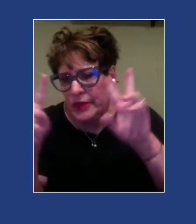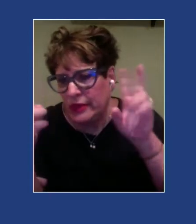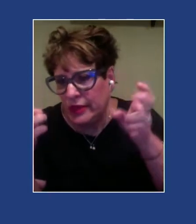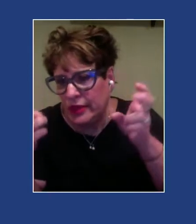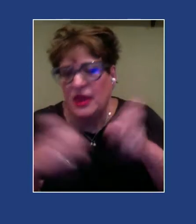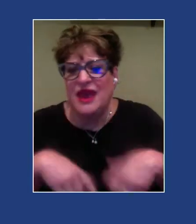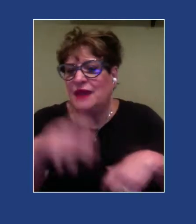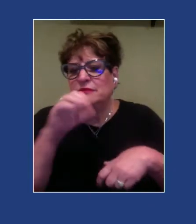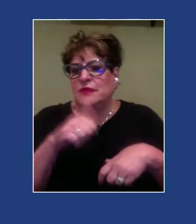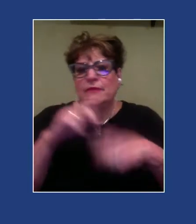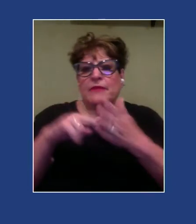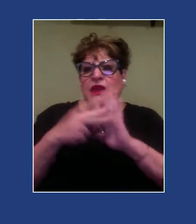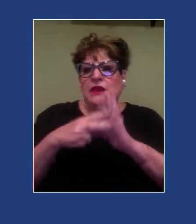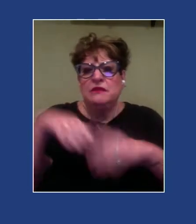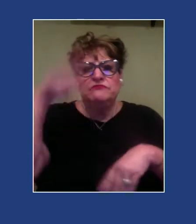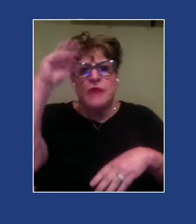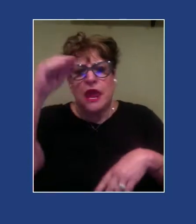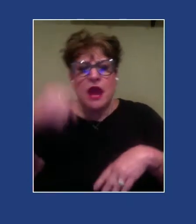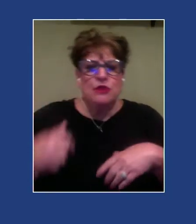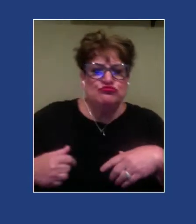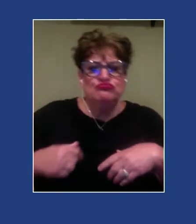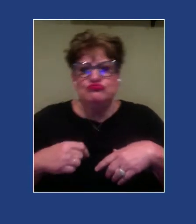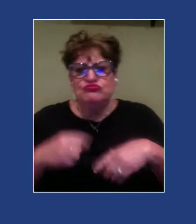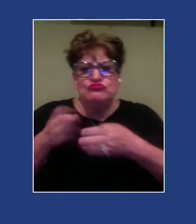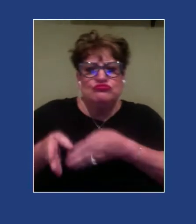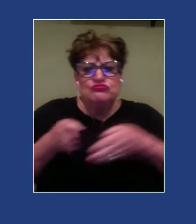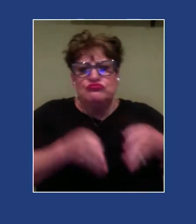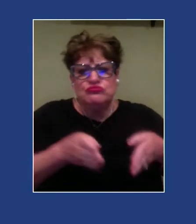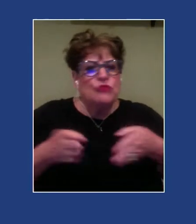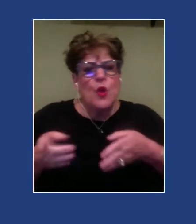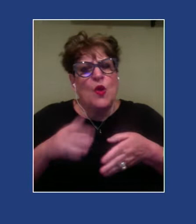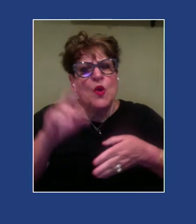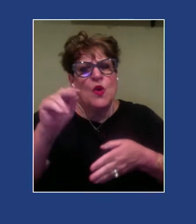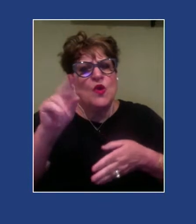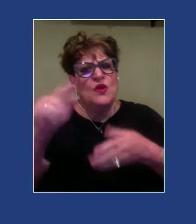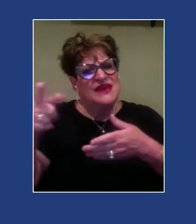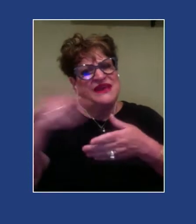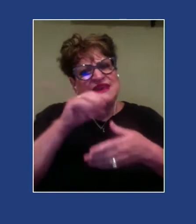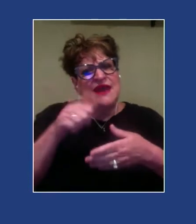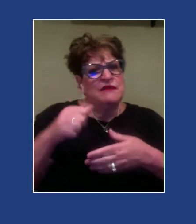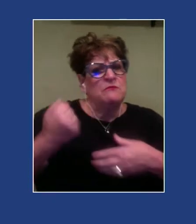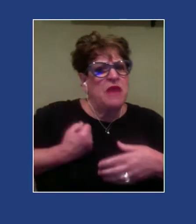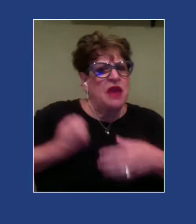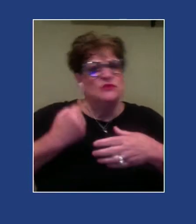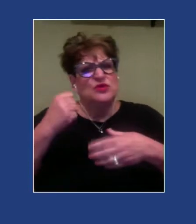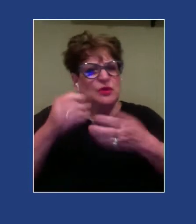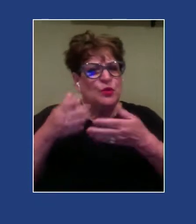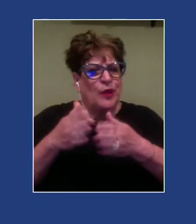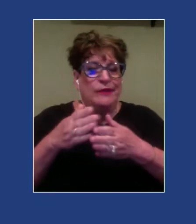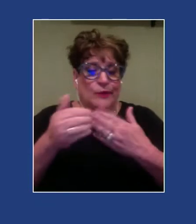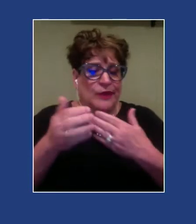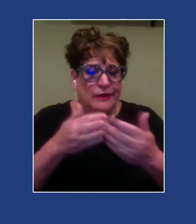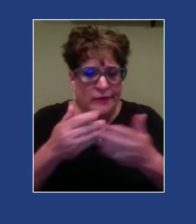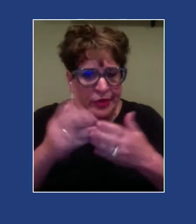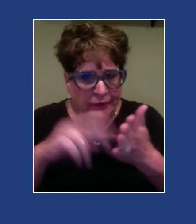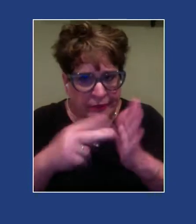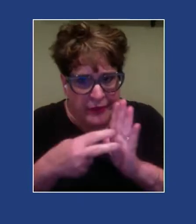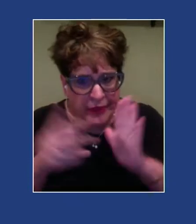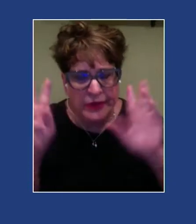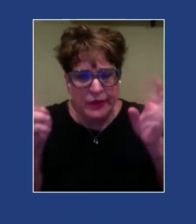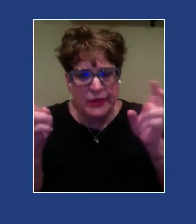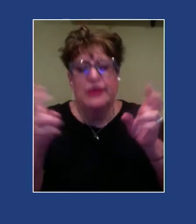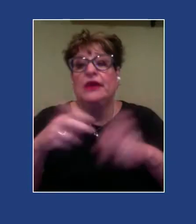male sex at birth would want to or ought to express their gender in a traditionally masculine way, whatever that means. Gender expression is